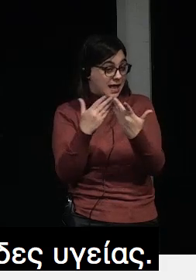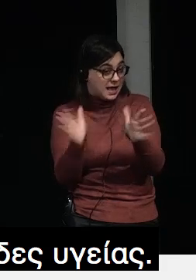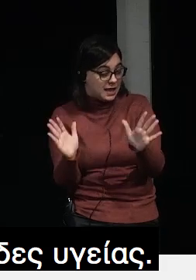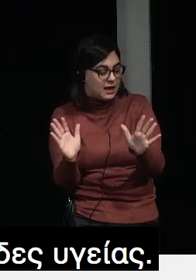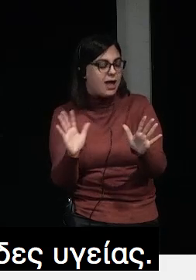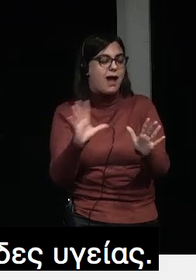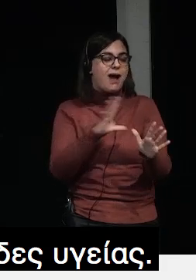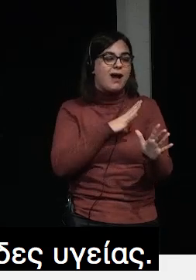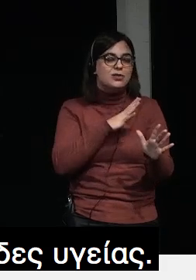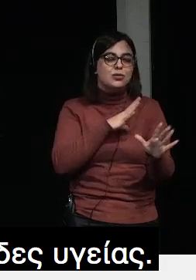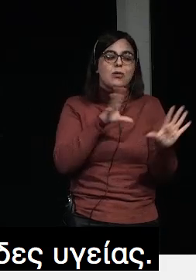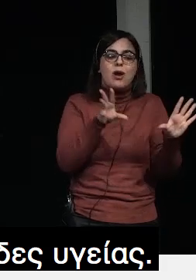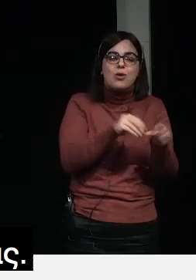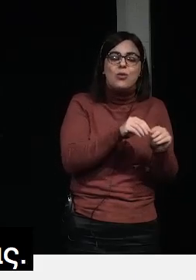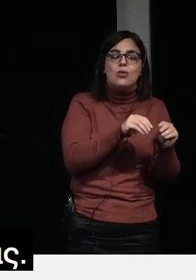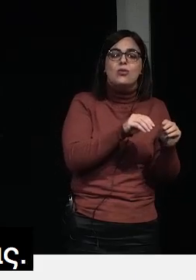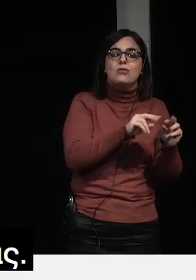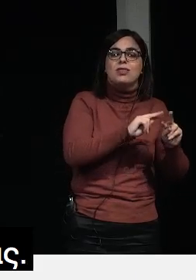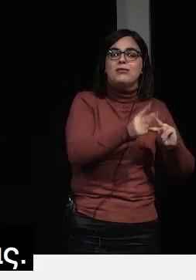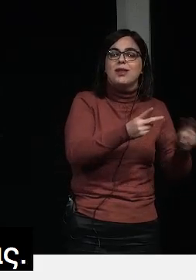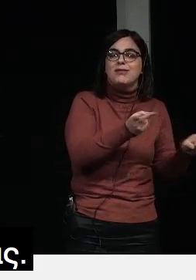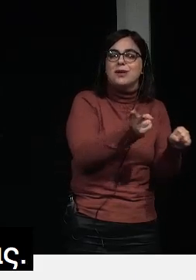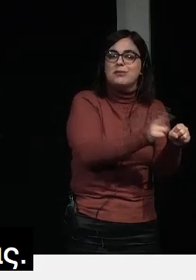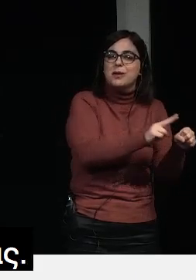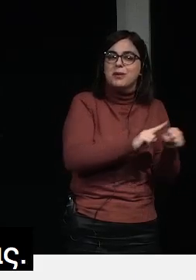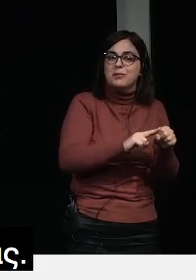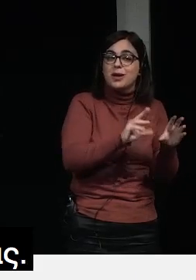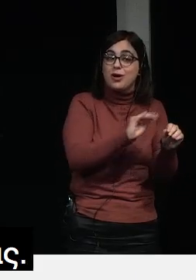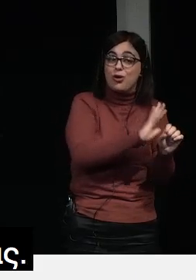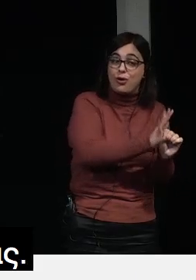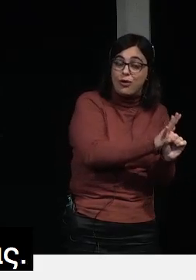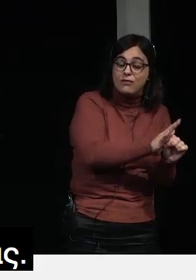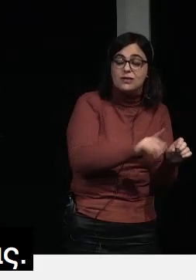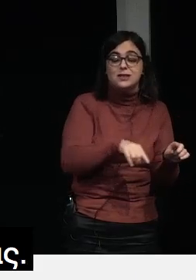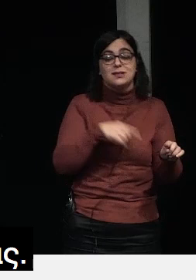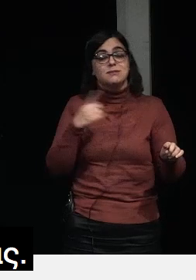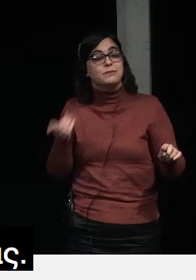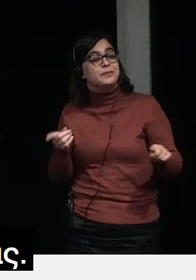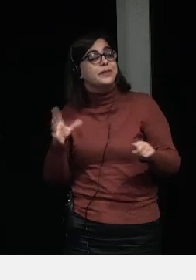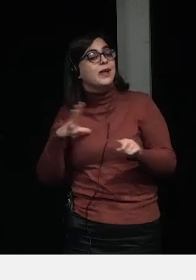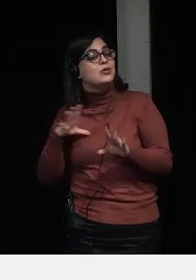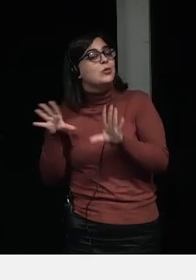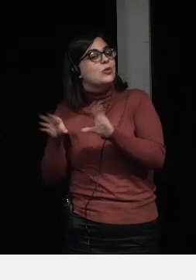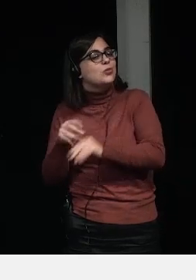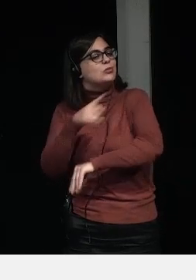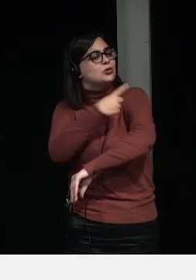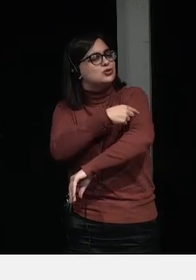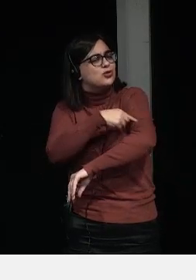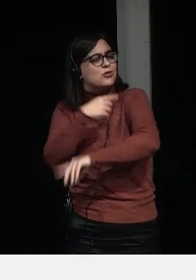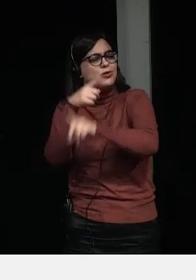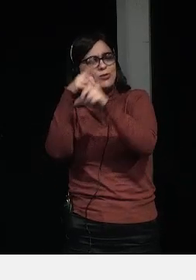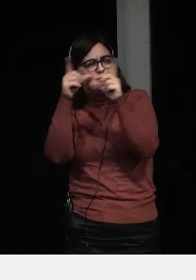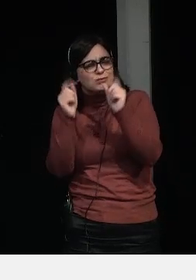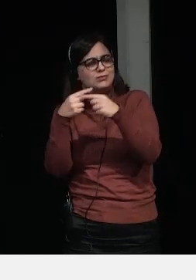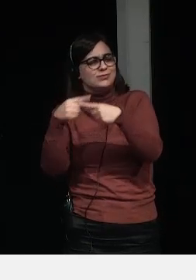the healthcare facilities. It was about caring for a shattered community,